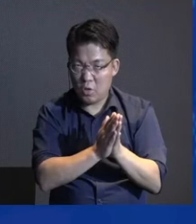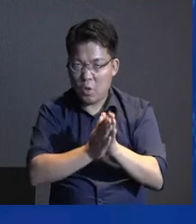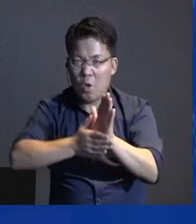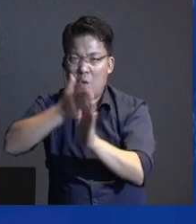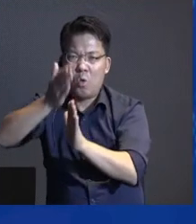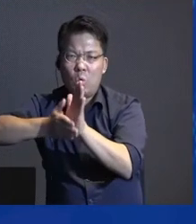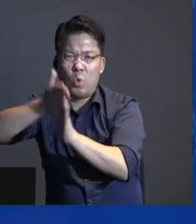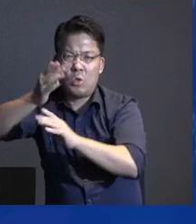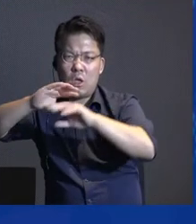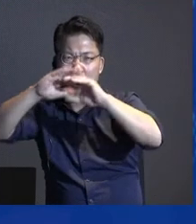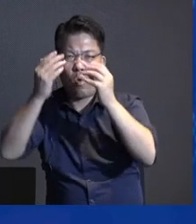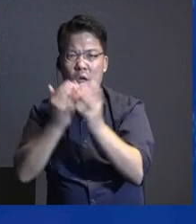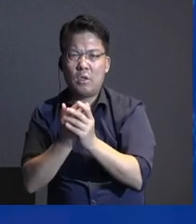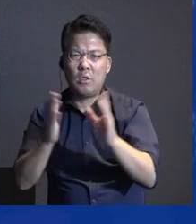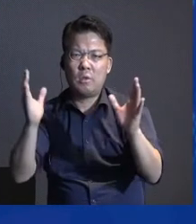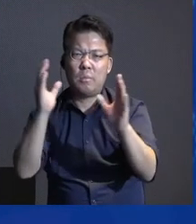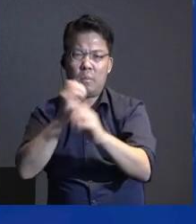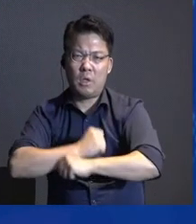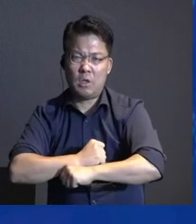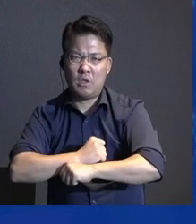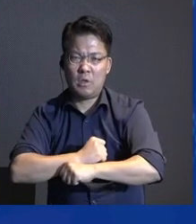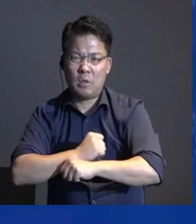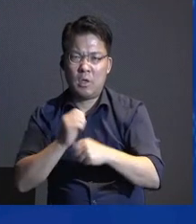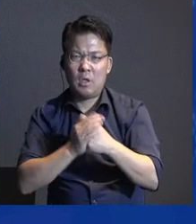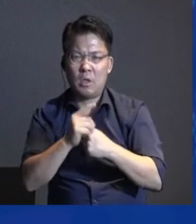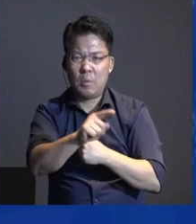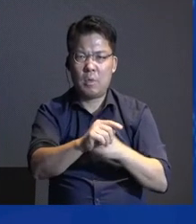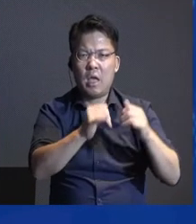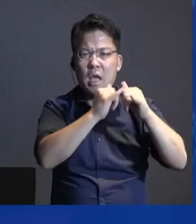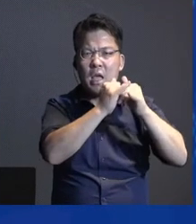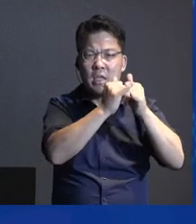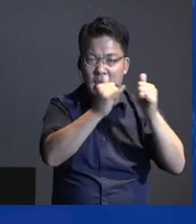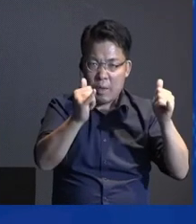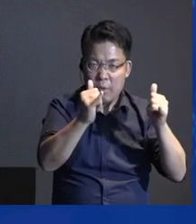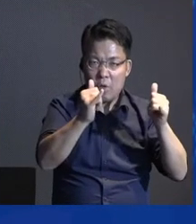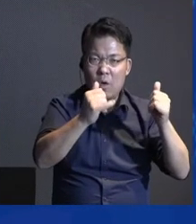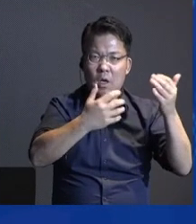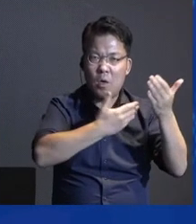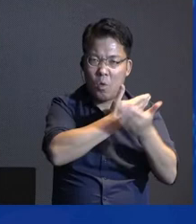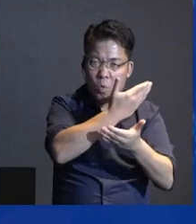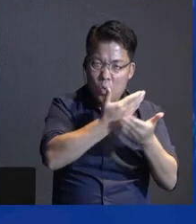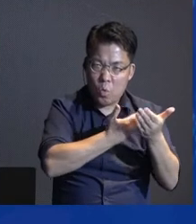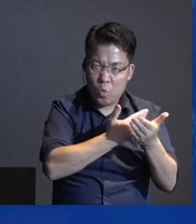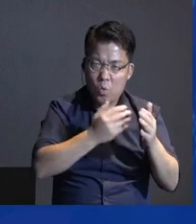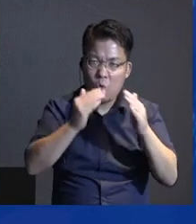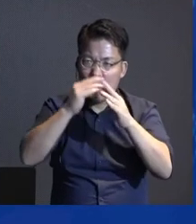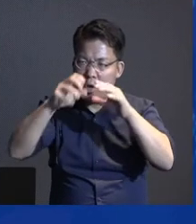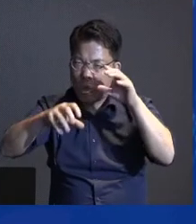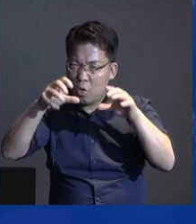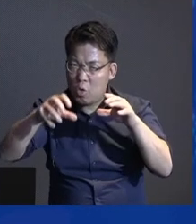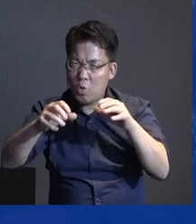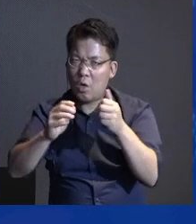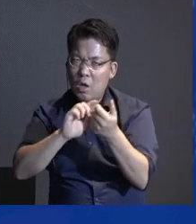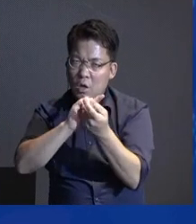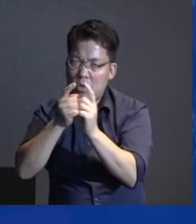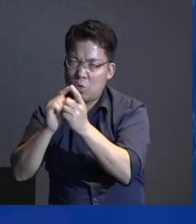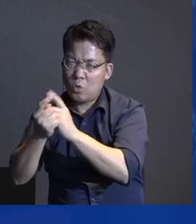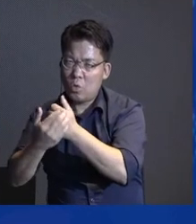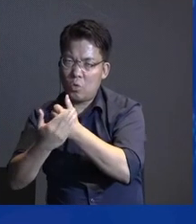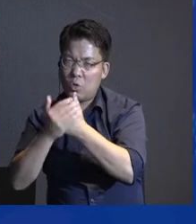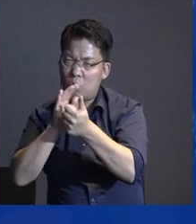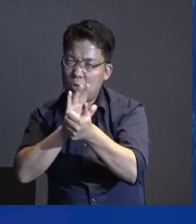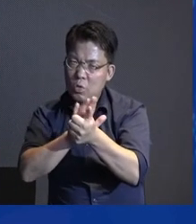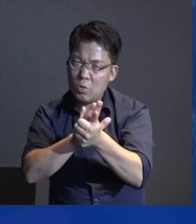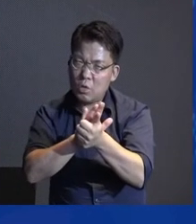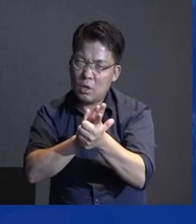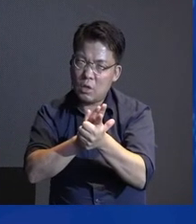and mutual help between neighbors was the support for their emotions and wishes to